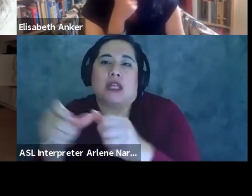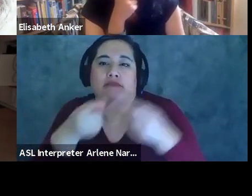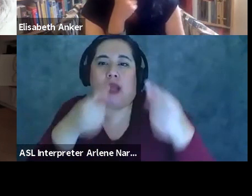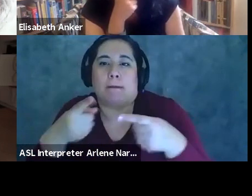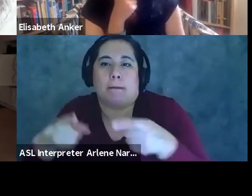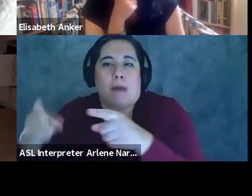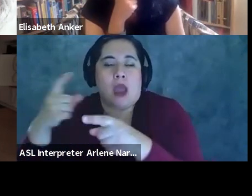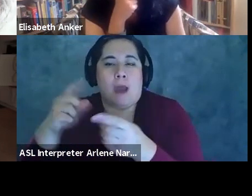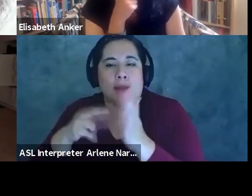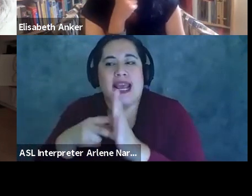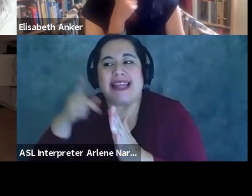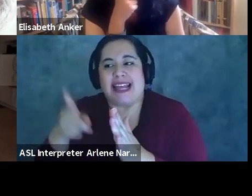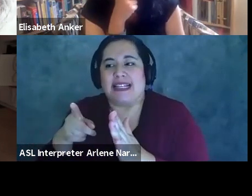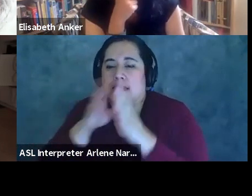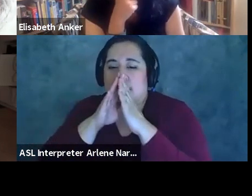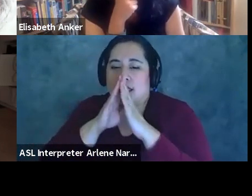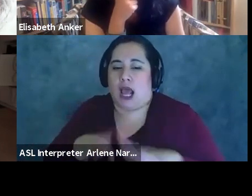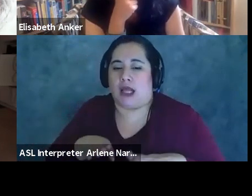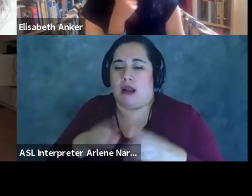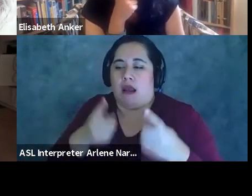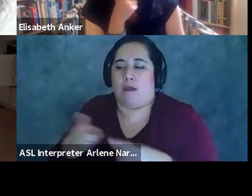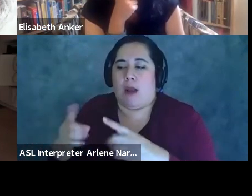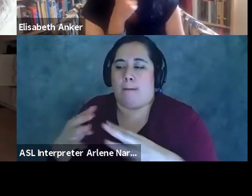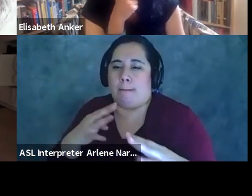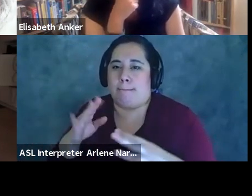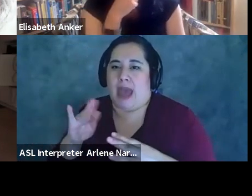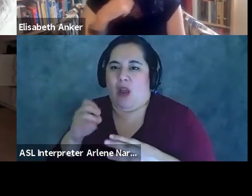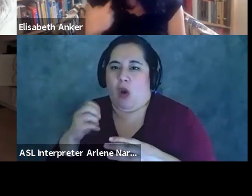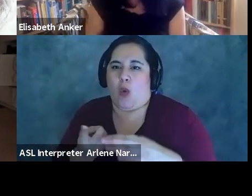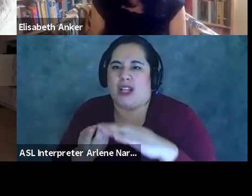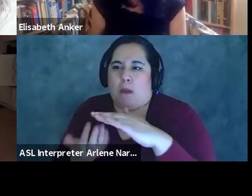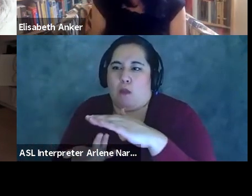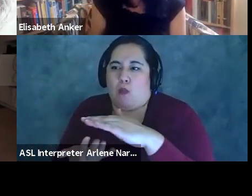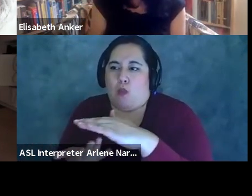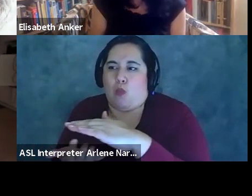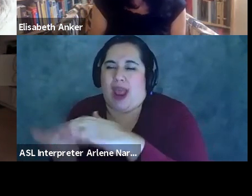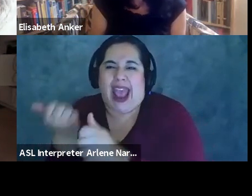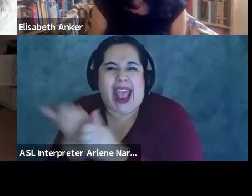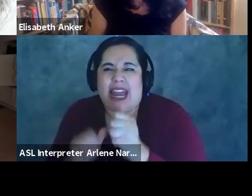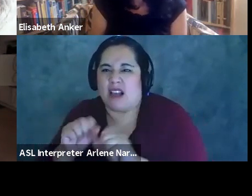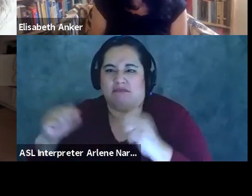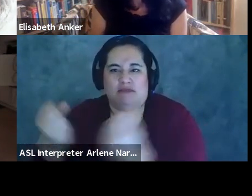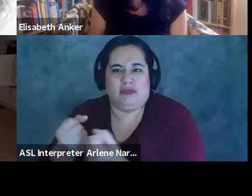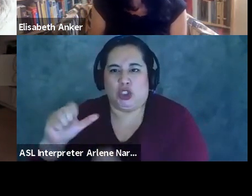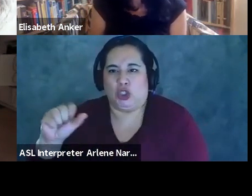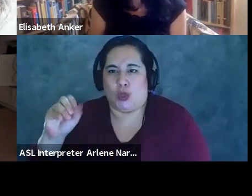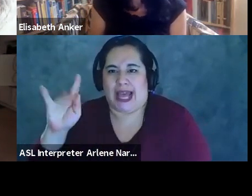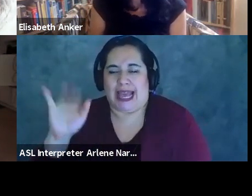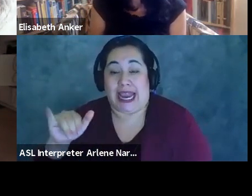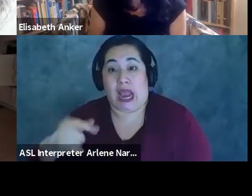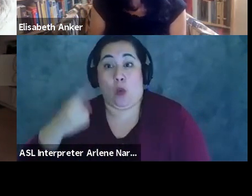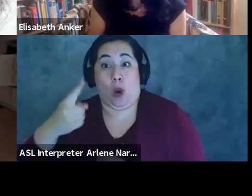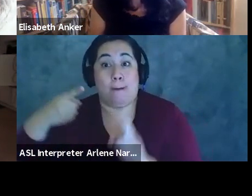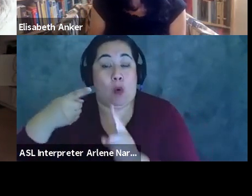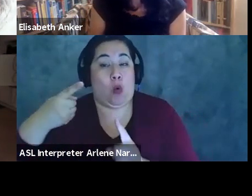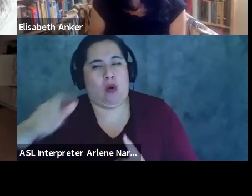he refers to this as the silent order of battle that's constantly bubbling within any given society. And a point that was picked up by Agamben in his